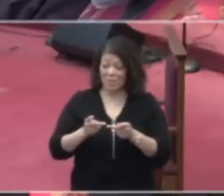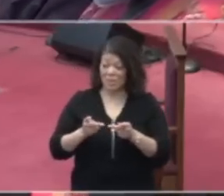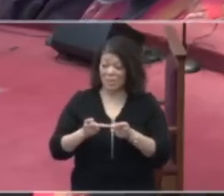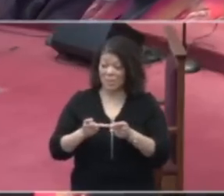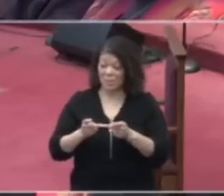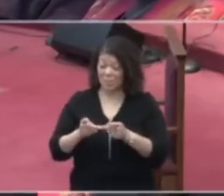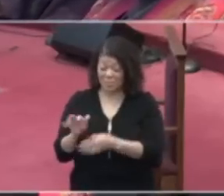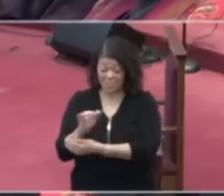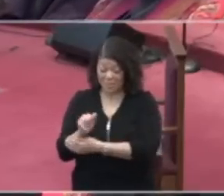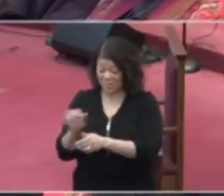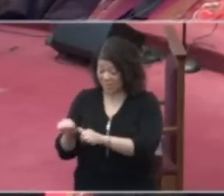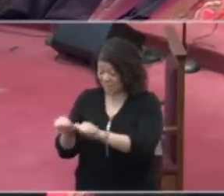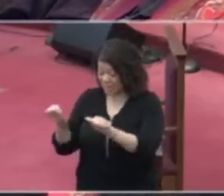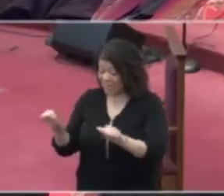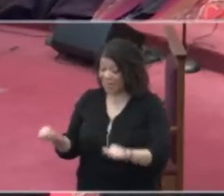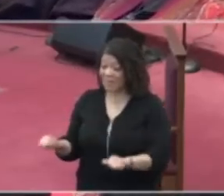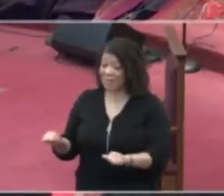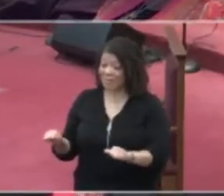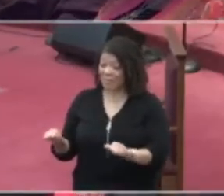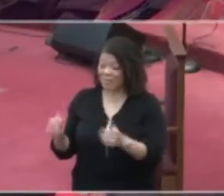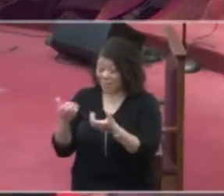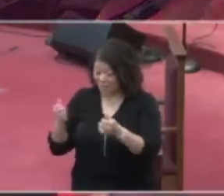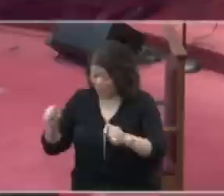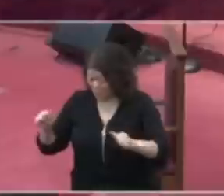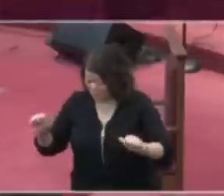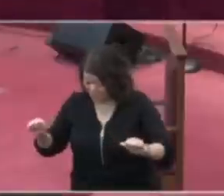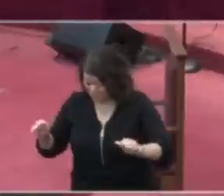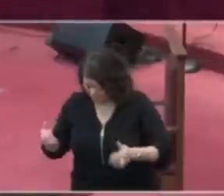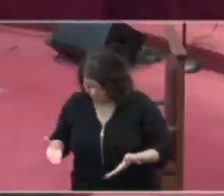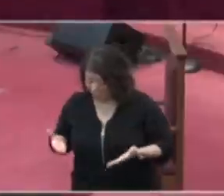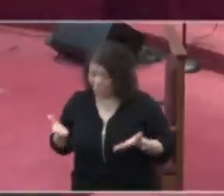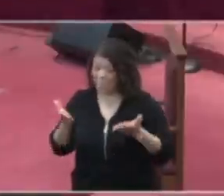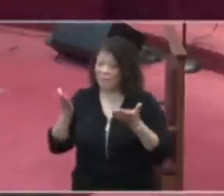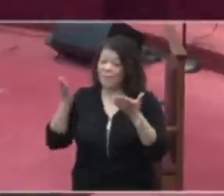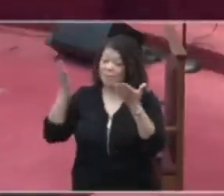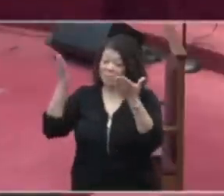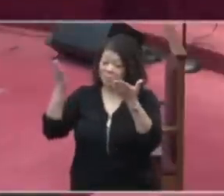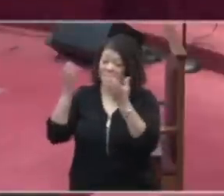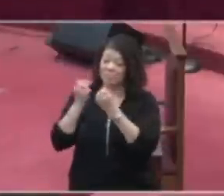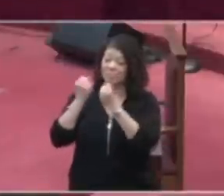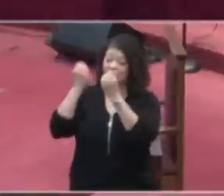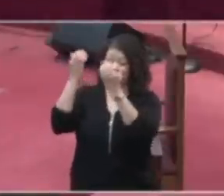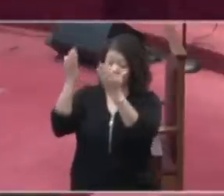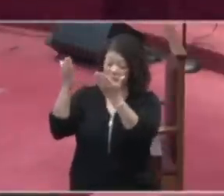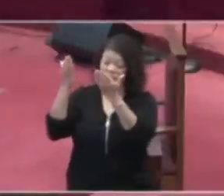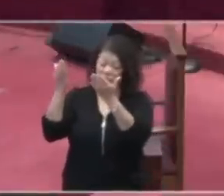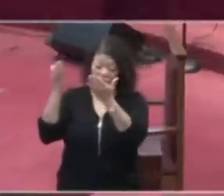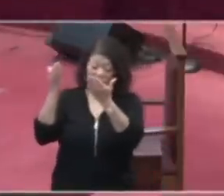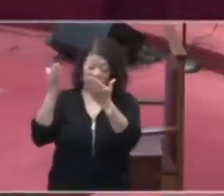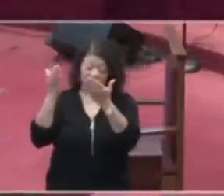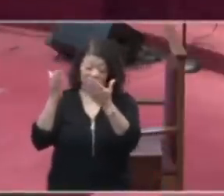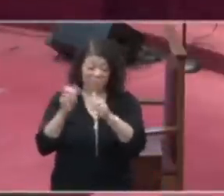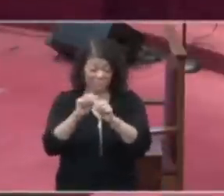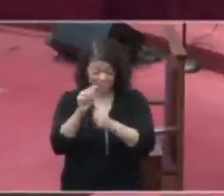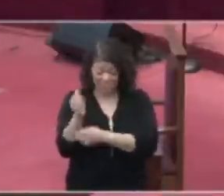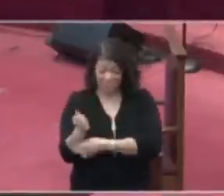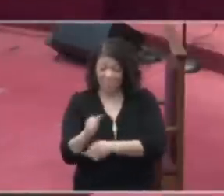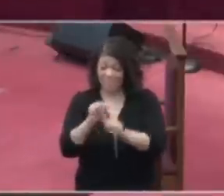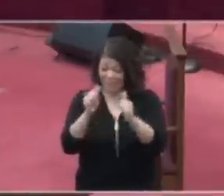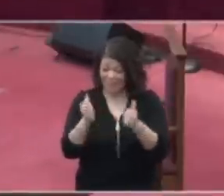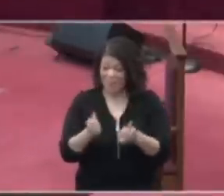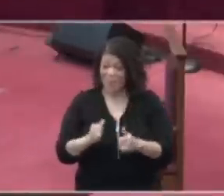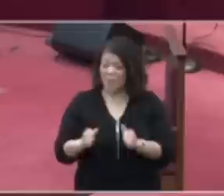altar, and we lay ourselves upon it, presenting our bodies as living sacrifices. Would you mold us and shape us